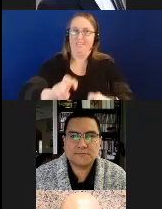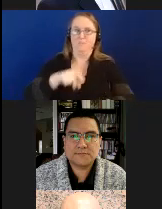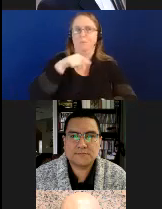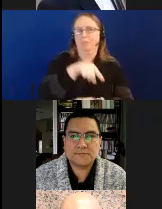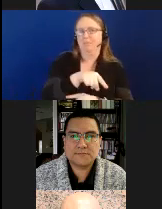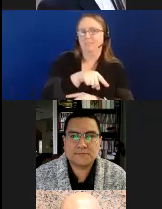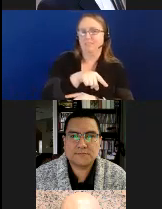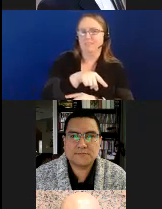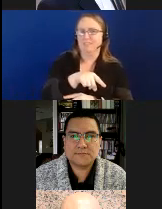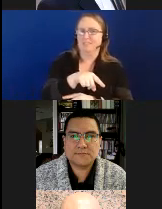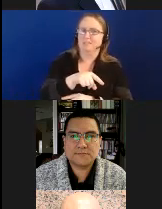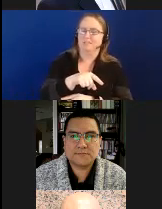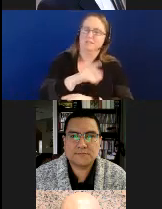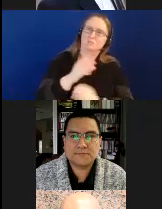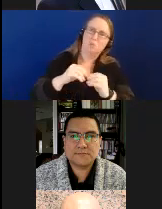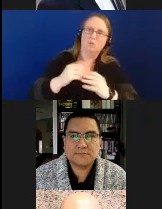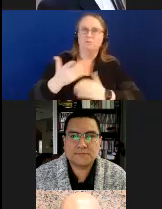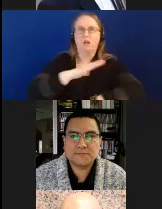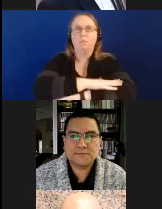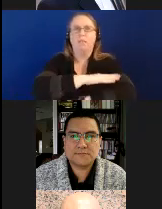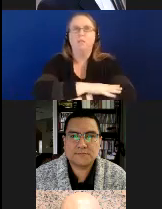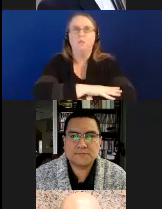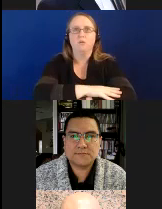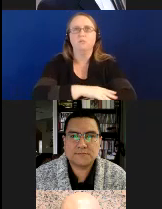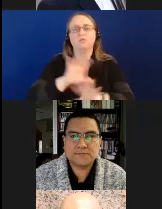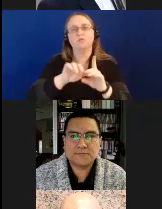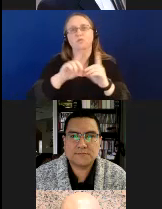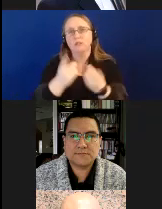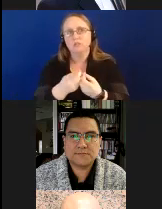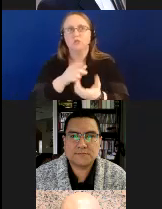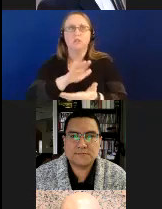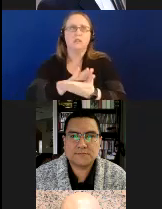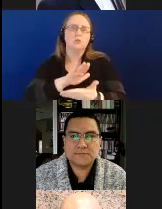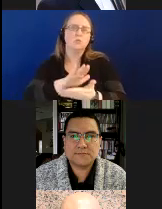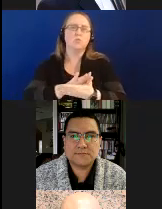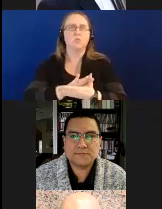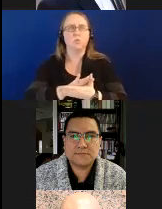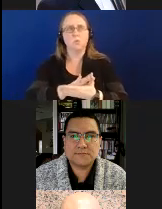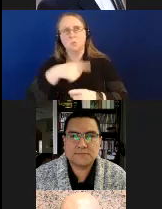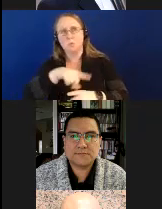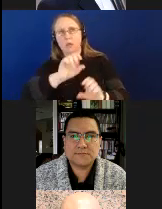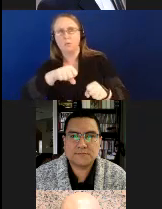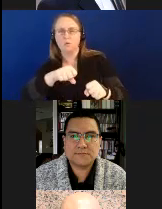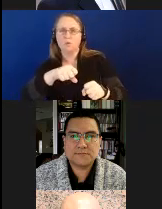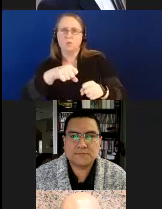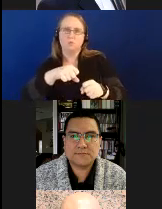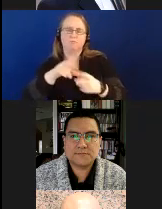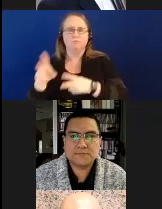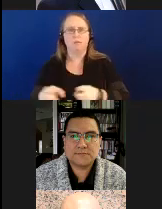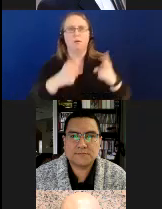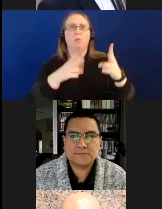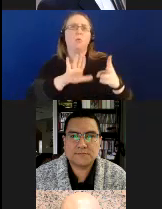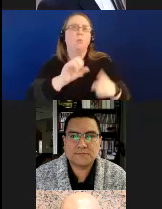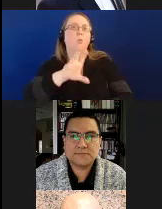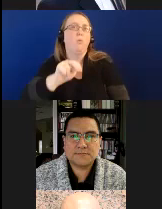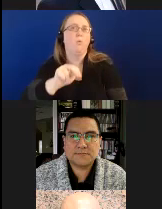where the goal is to be able to allow districts, to allow schools to create their own, upload their own